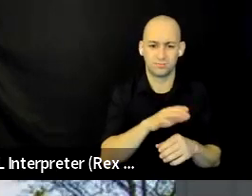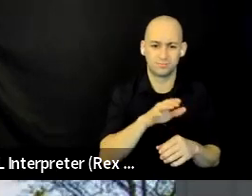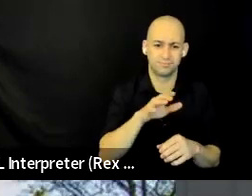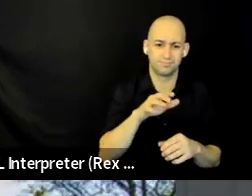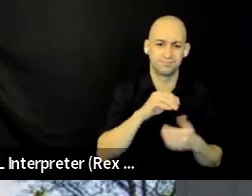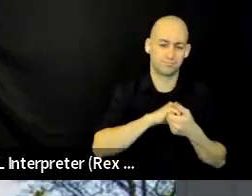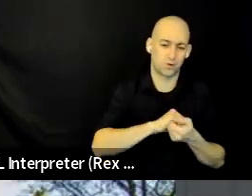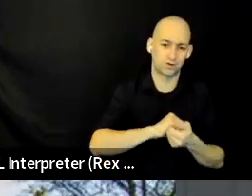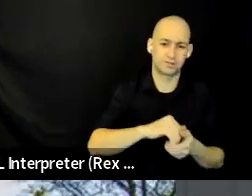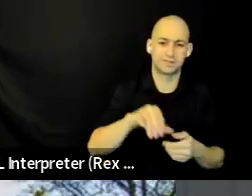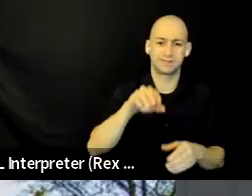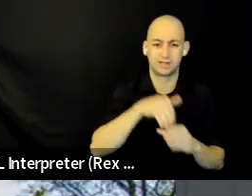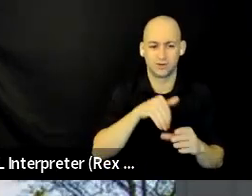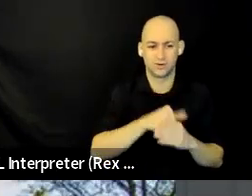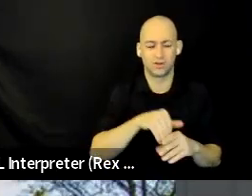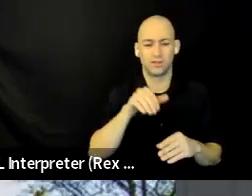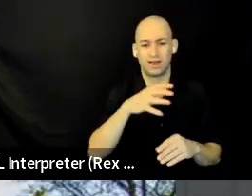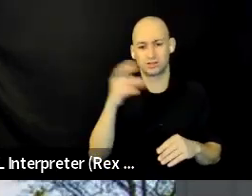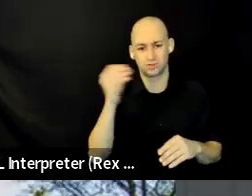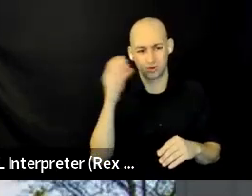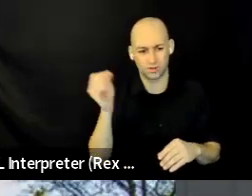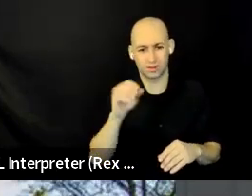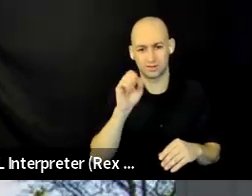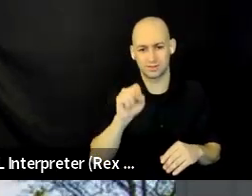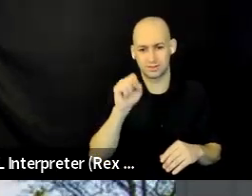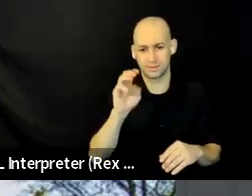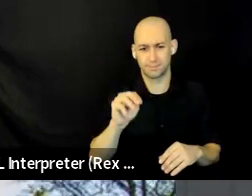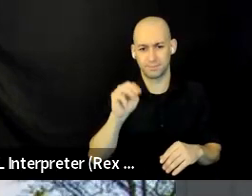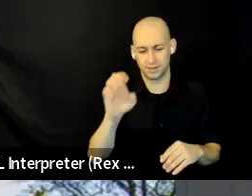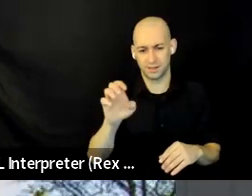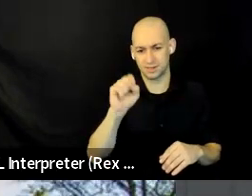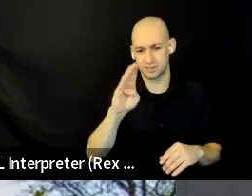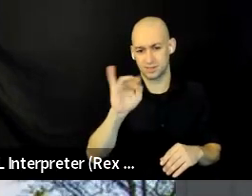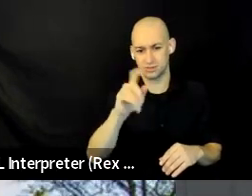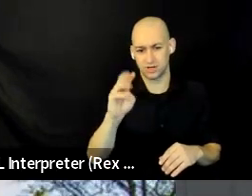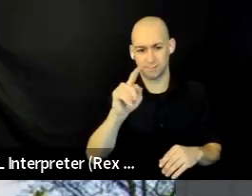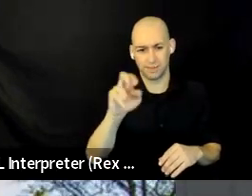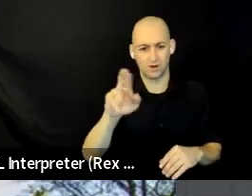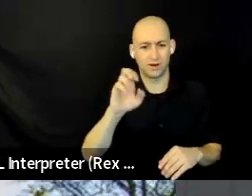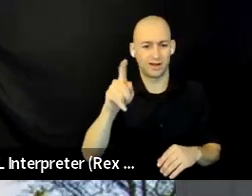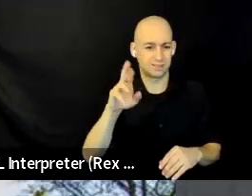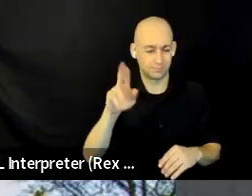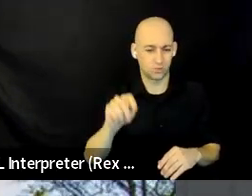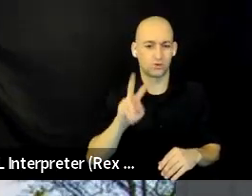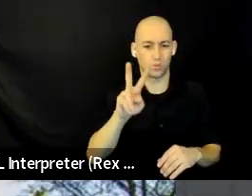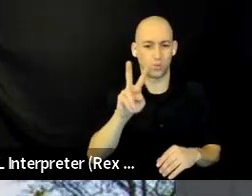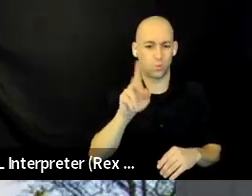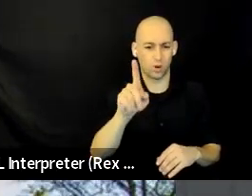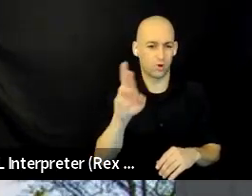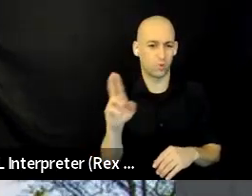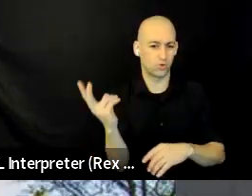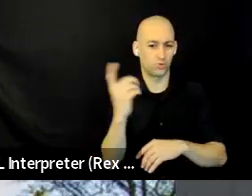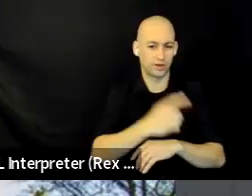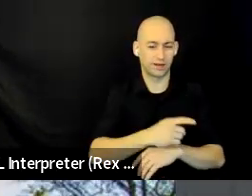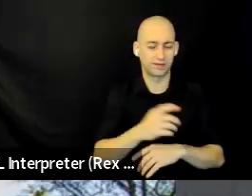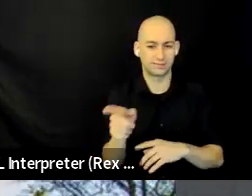and external subject matter experts for a 1 to 2 day session of brainstorming ideas and looking for opportunities that exist